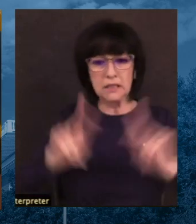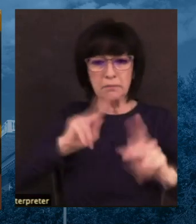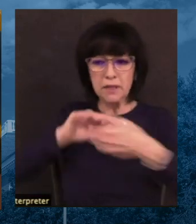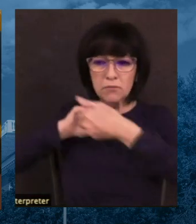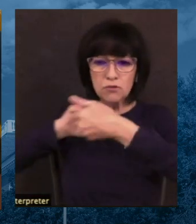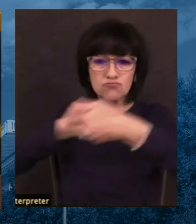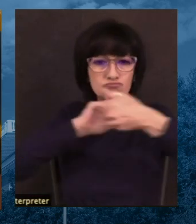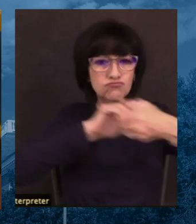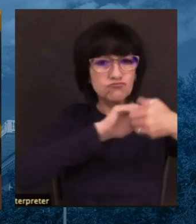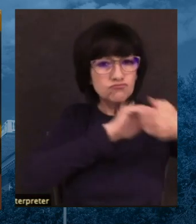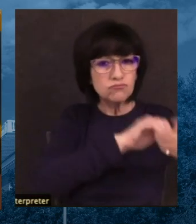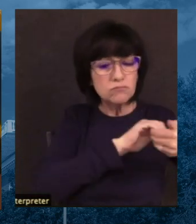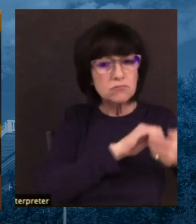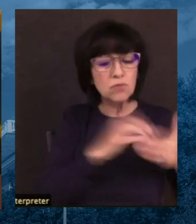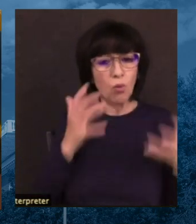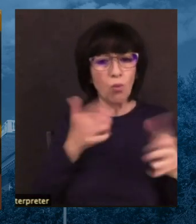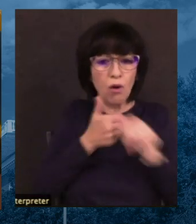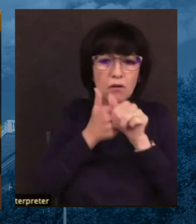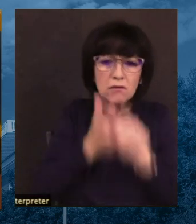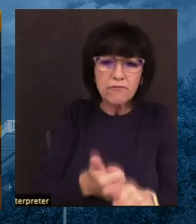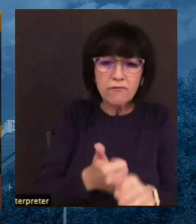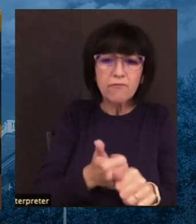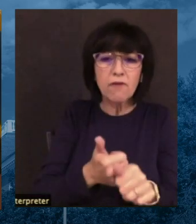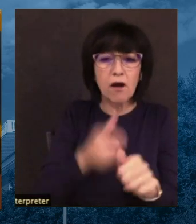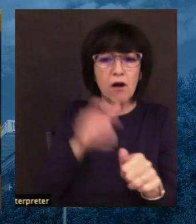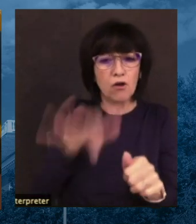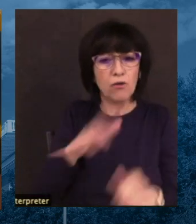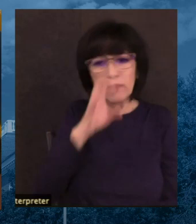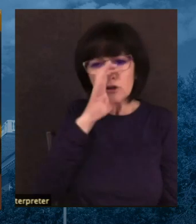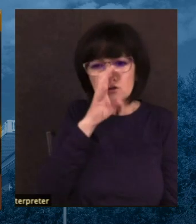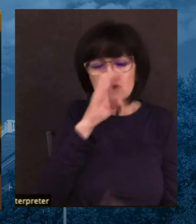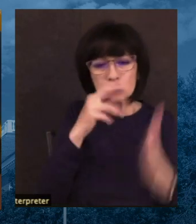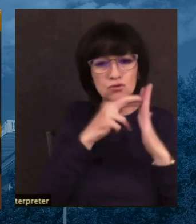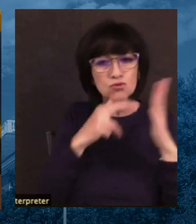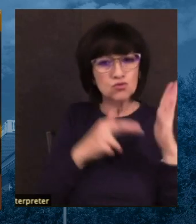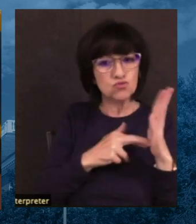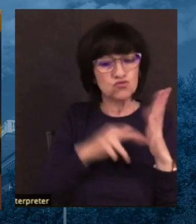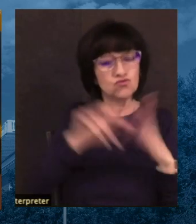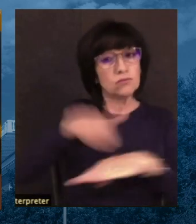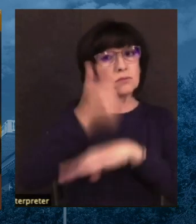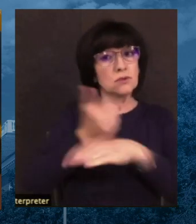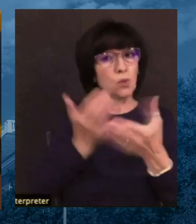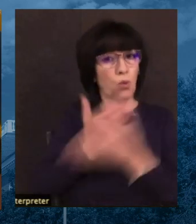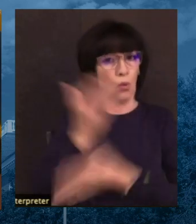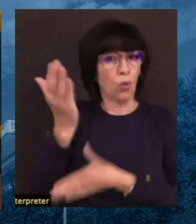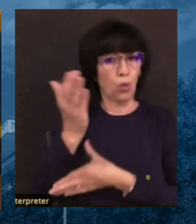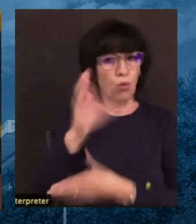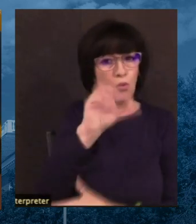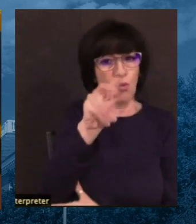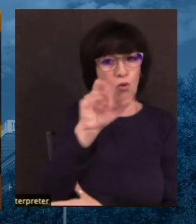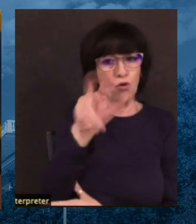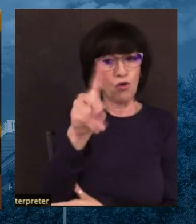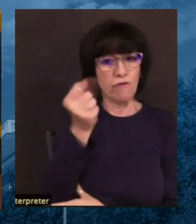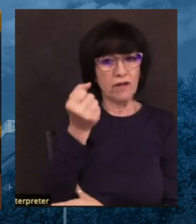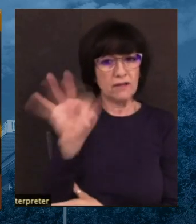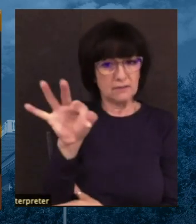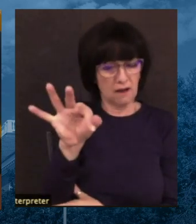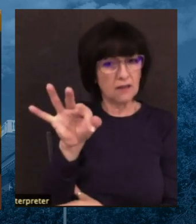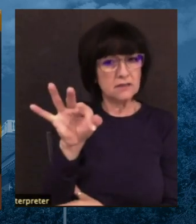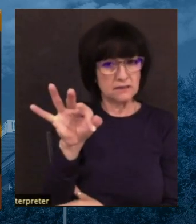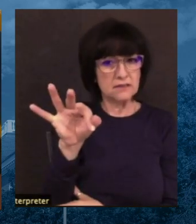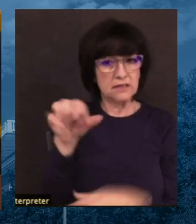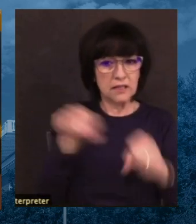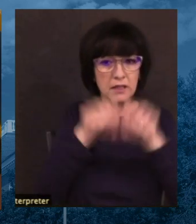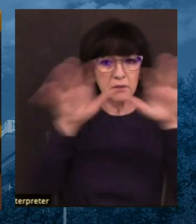following the restrictions that were put in place by the COVID-19 pandemic. And we've made great progress